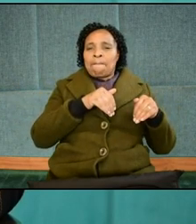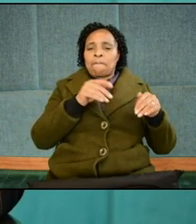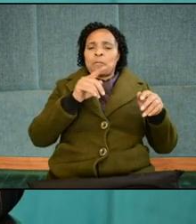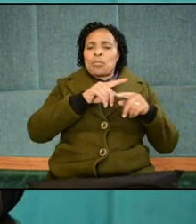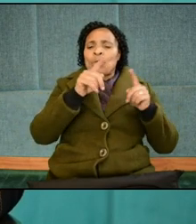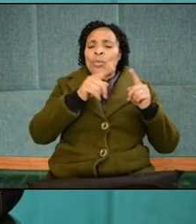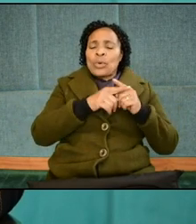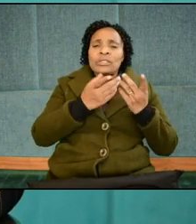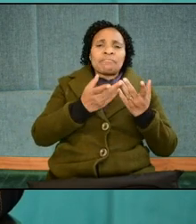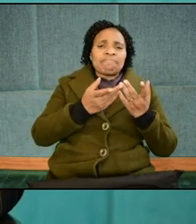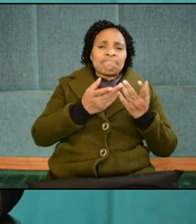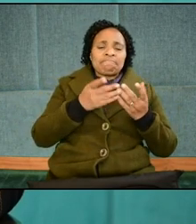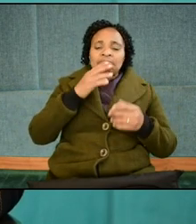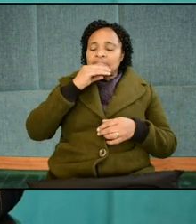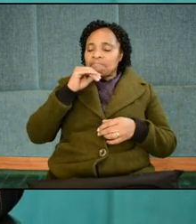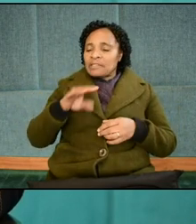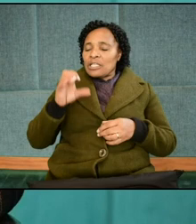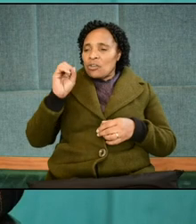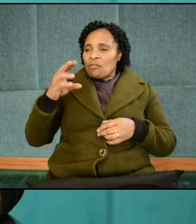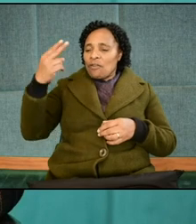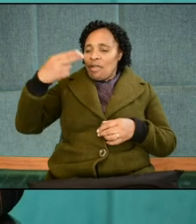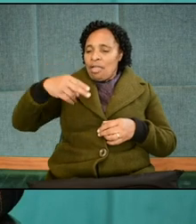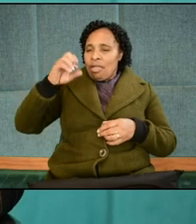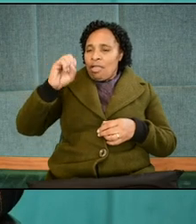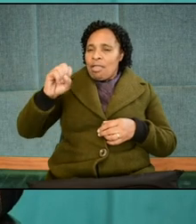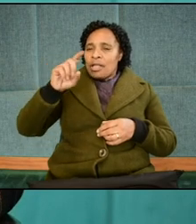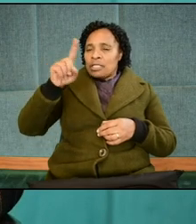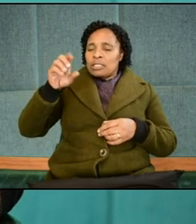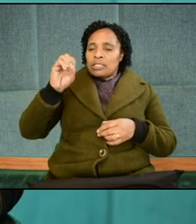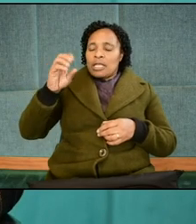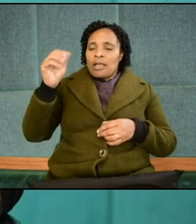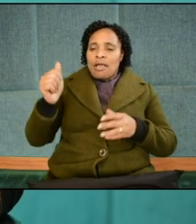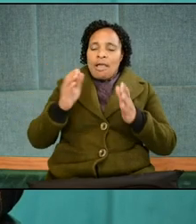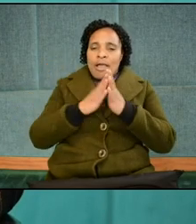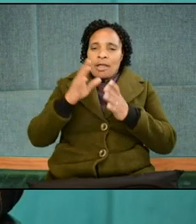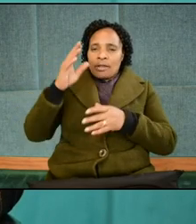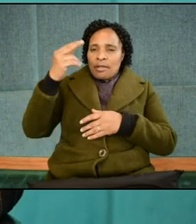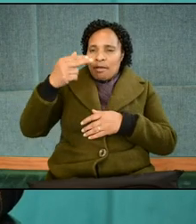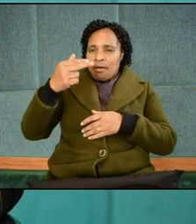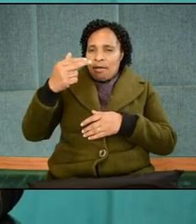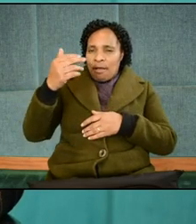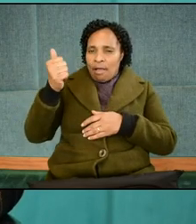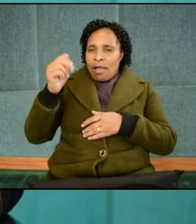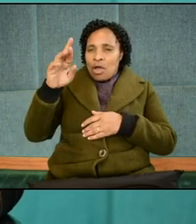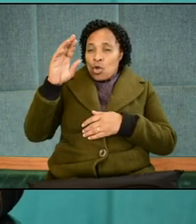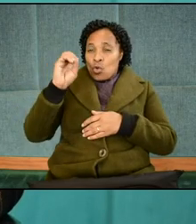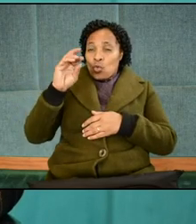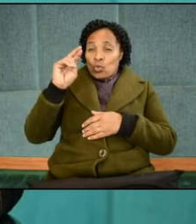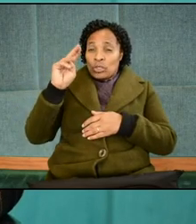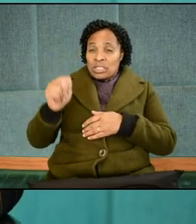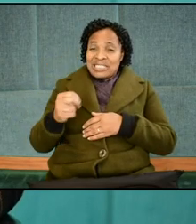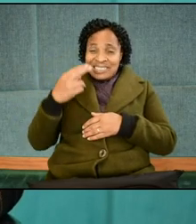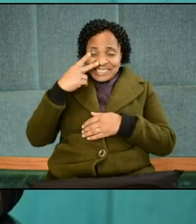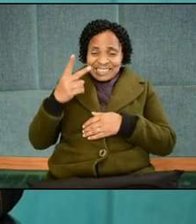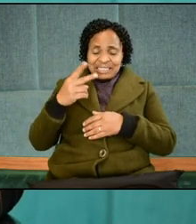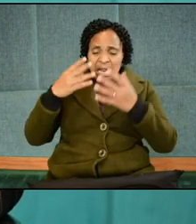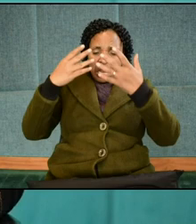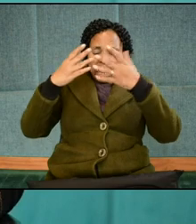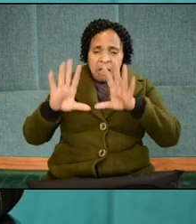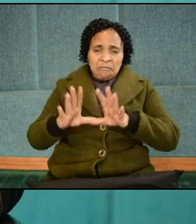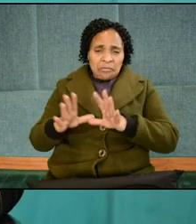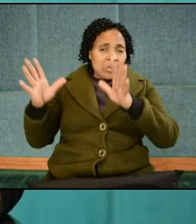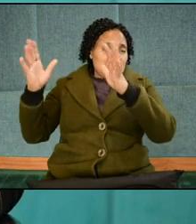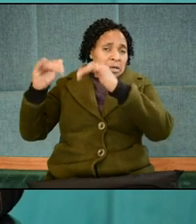When Phinehas, the son of Eleazar, the son of Aaron, the priest, saw this, he left the assembly. He took